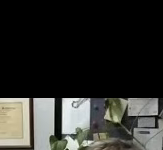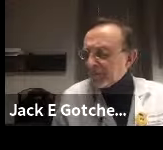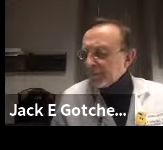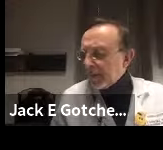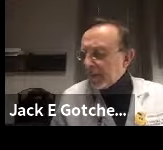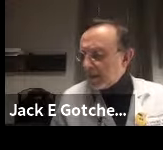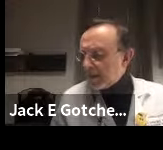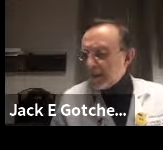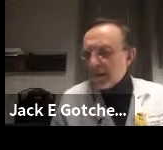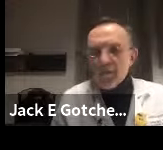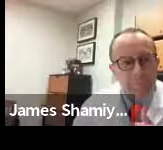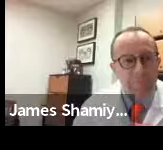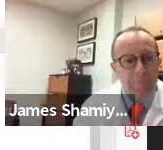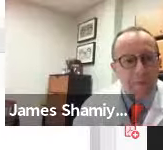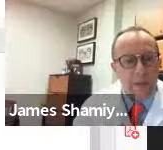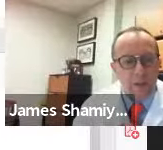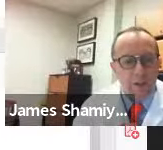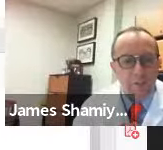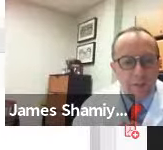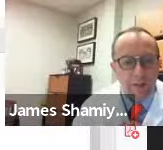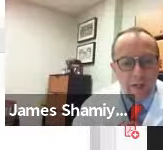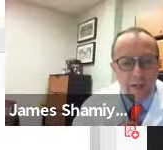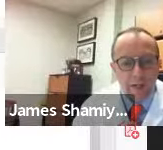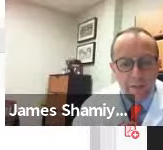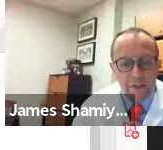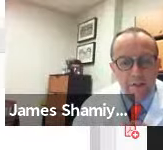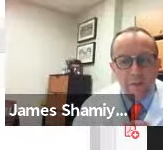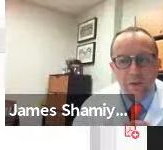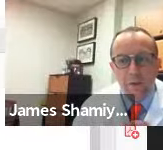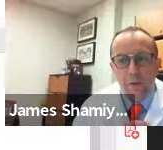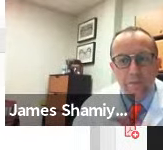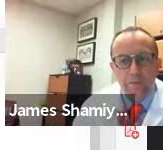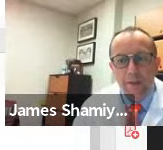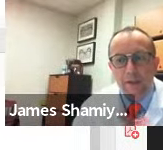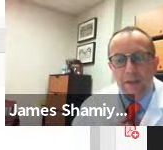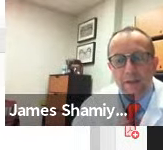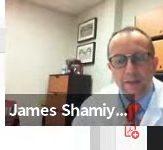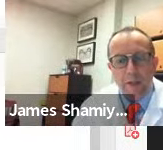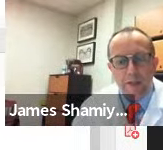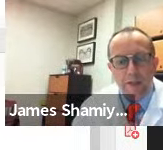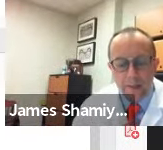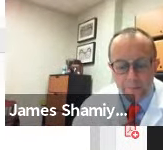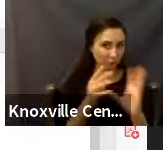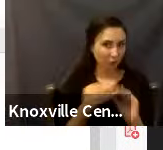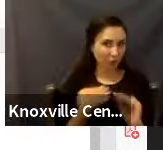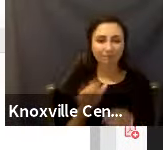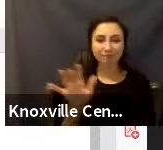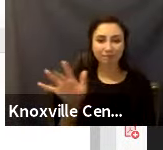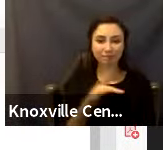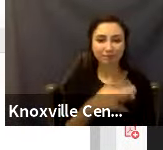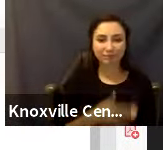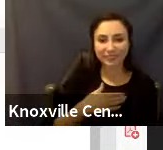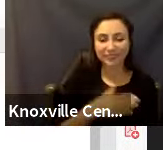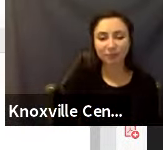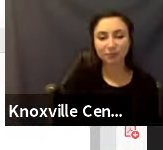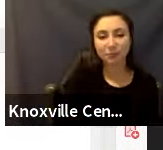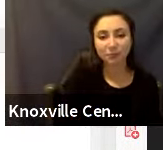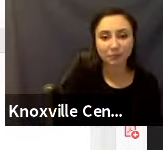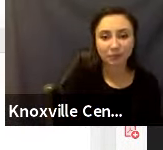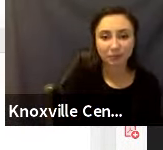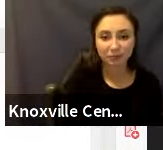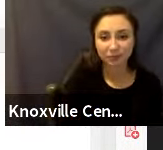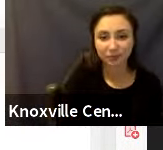hear it. Great, thank you. It'll be a similar story. So next slide, please.